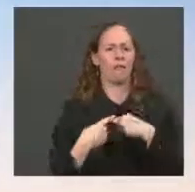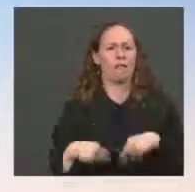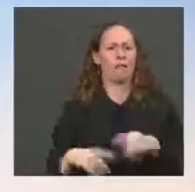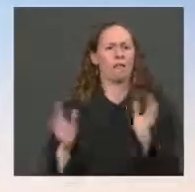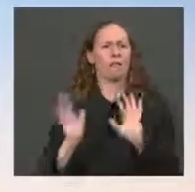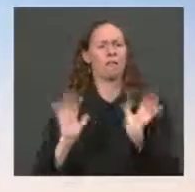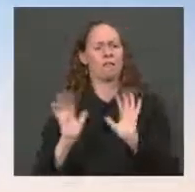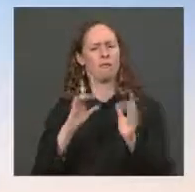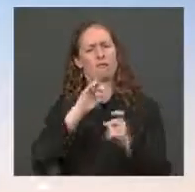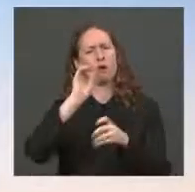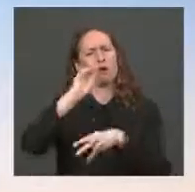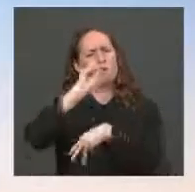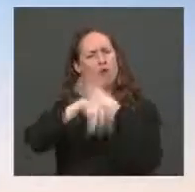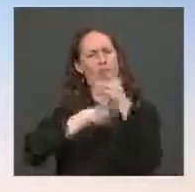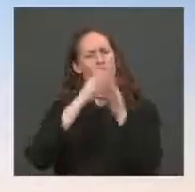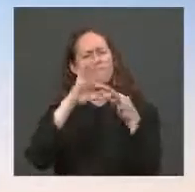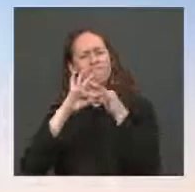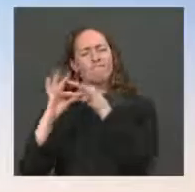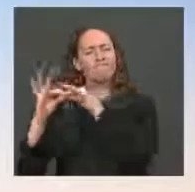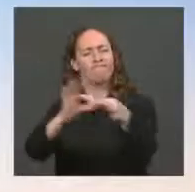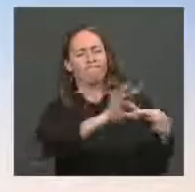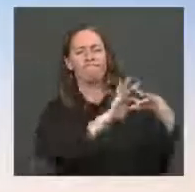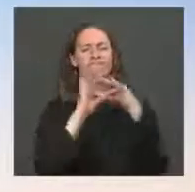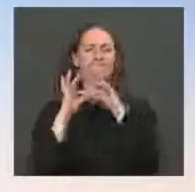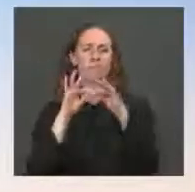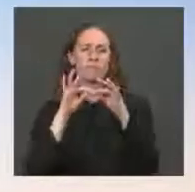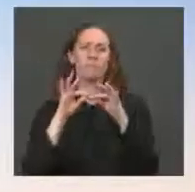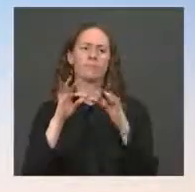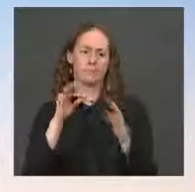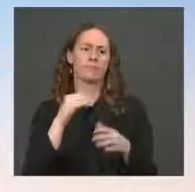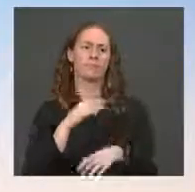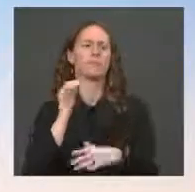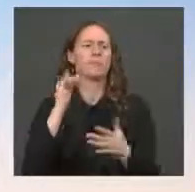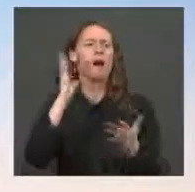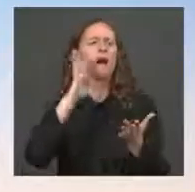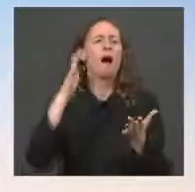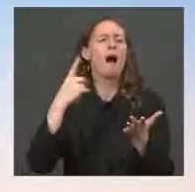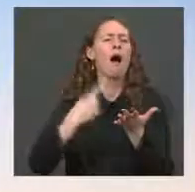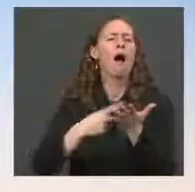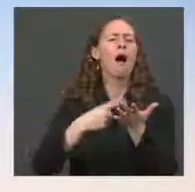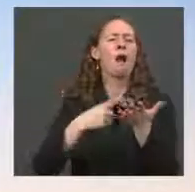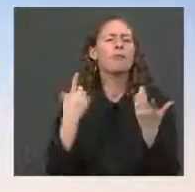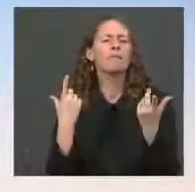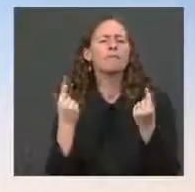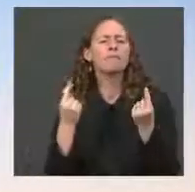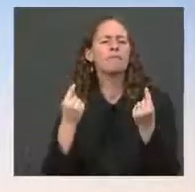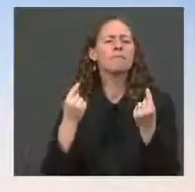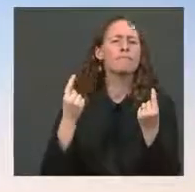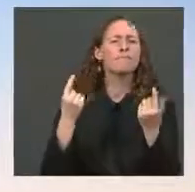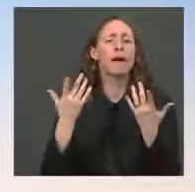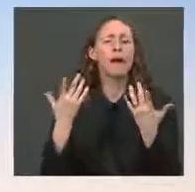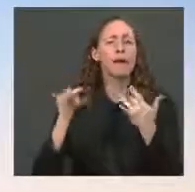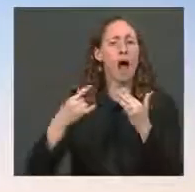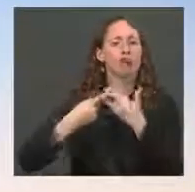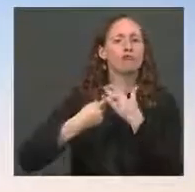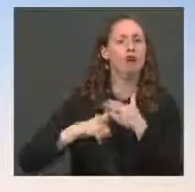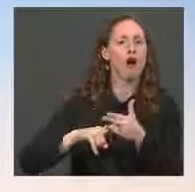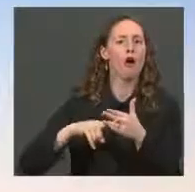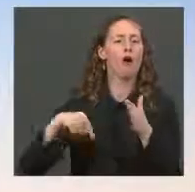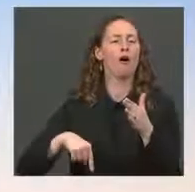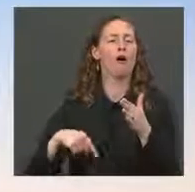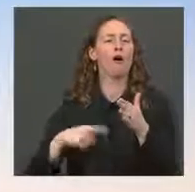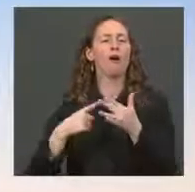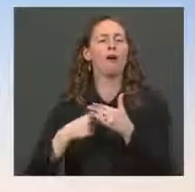specific goals, I know there's been some reports about an invitation, but those are not yet determined. Representative Renard, for you.